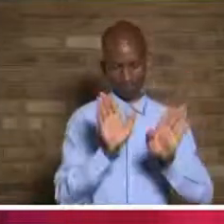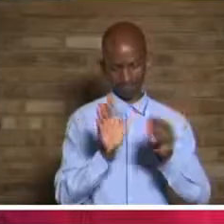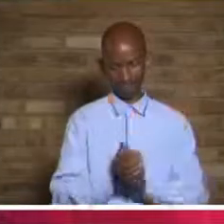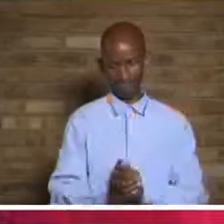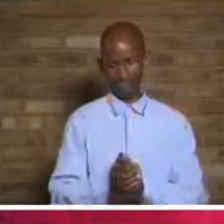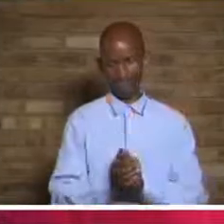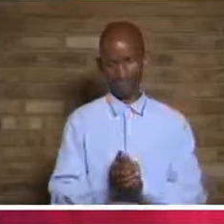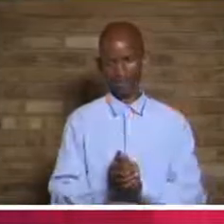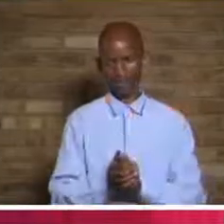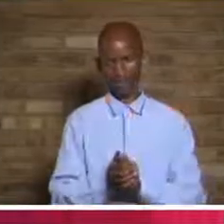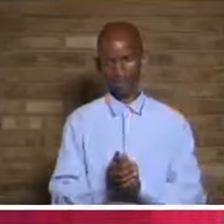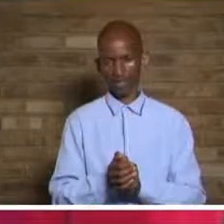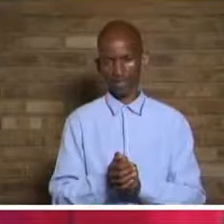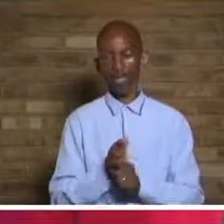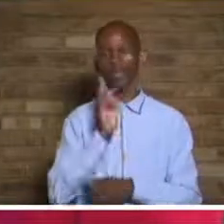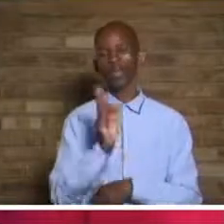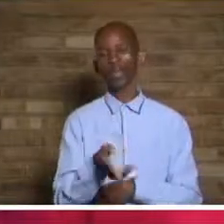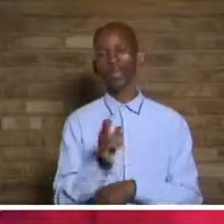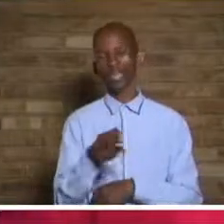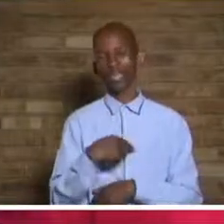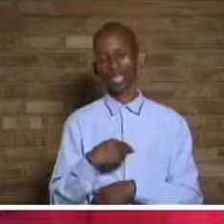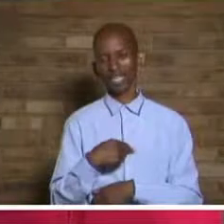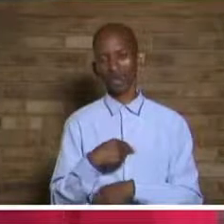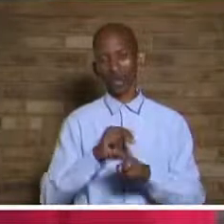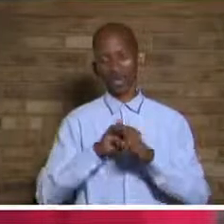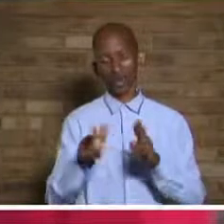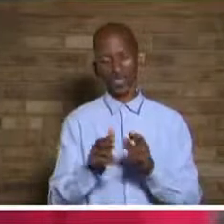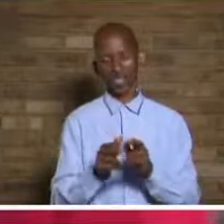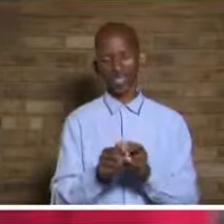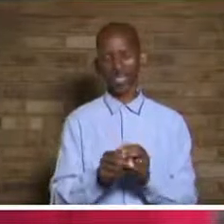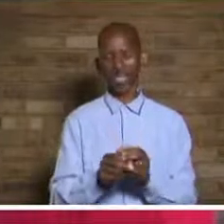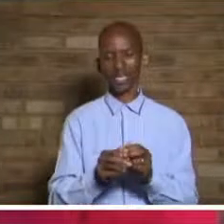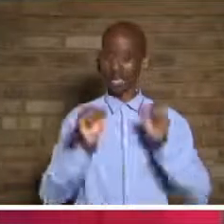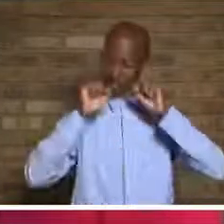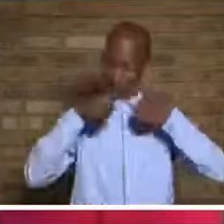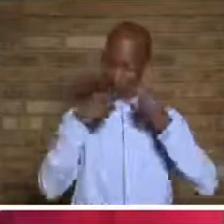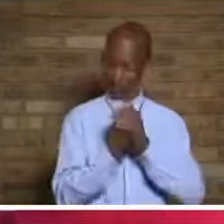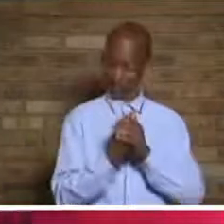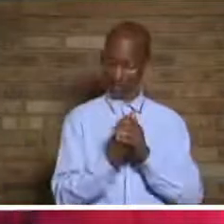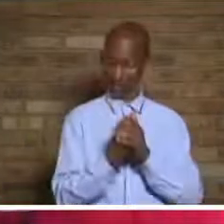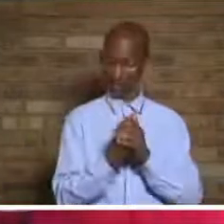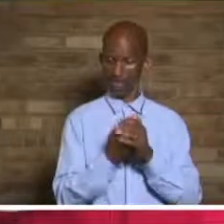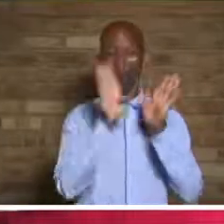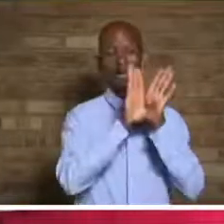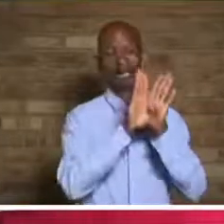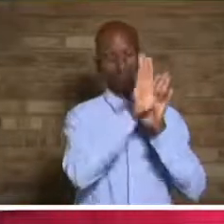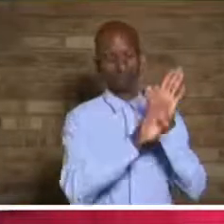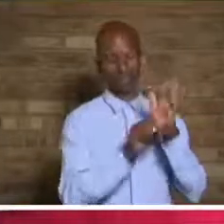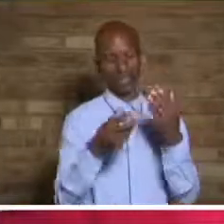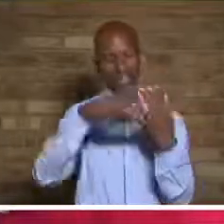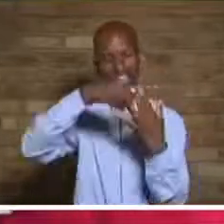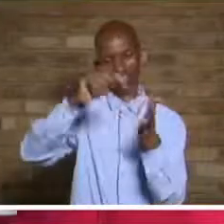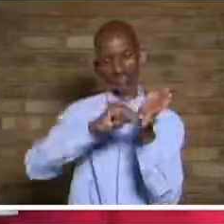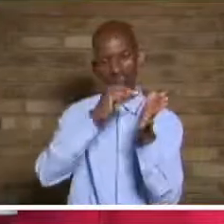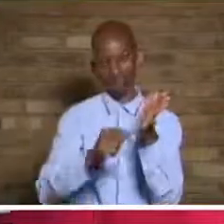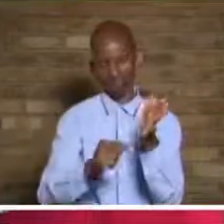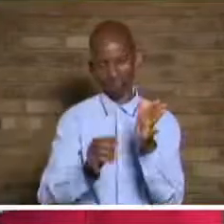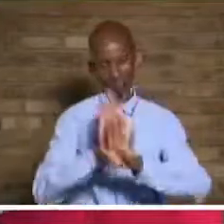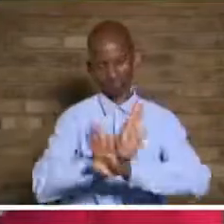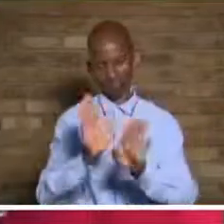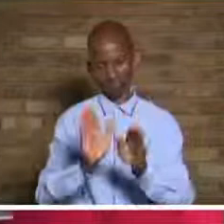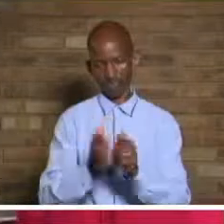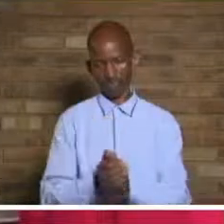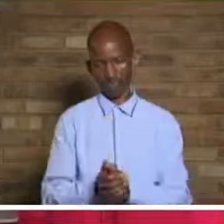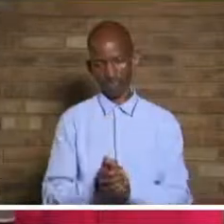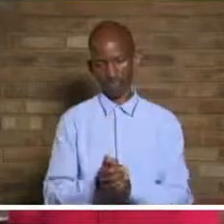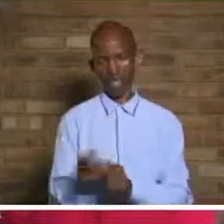bill. Gape re ganetšana le di-by-election. We don't like the by-elections as well. Le ge hothwe motho